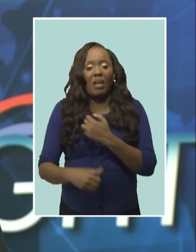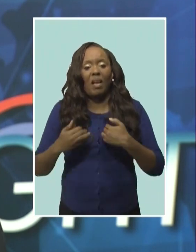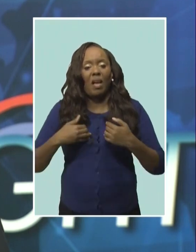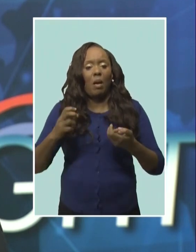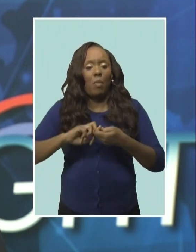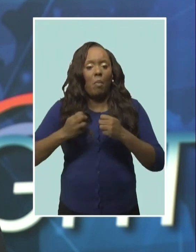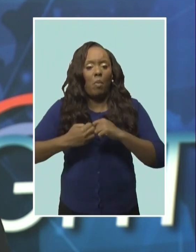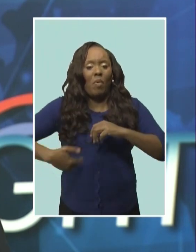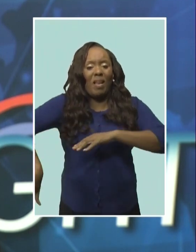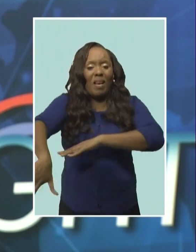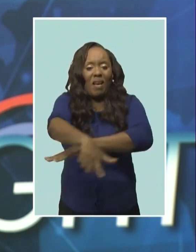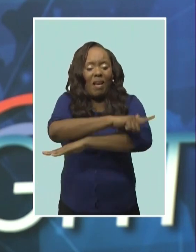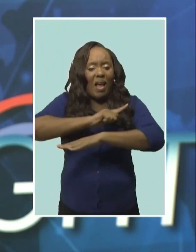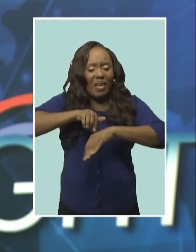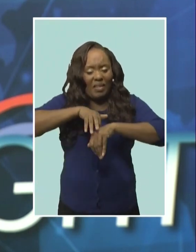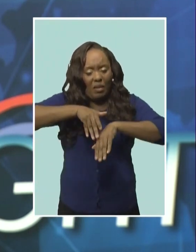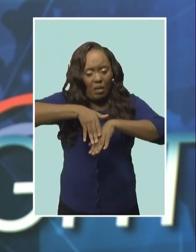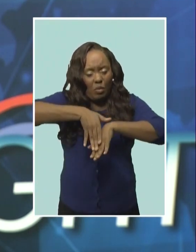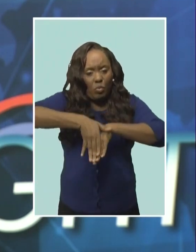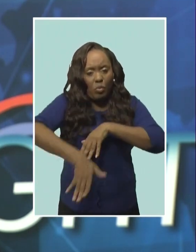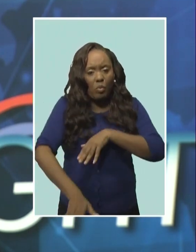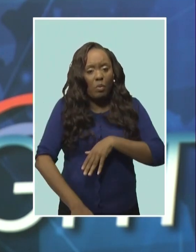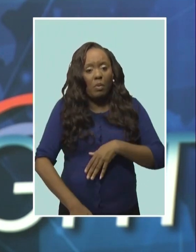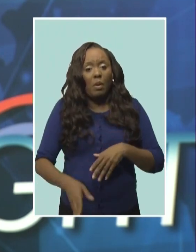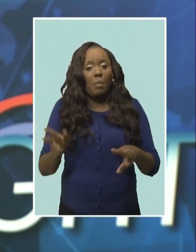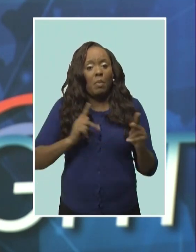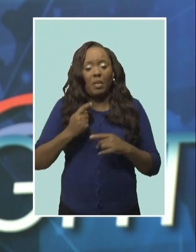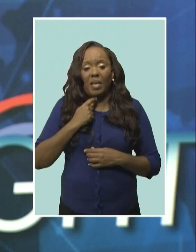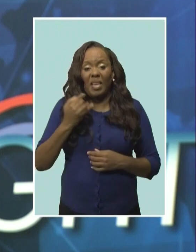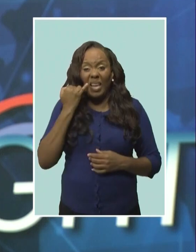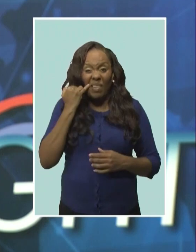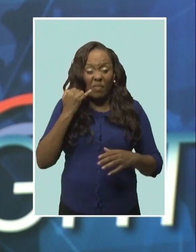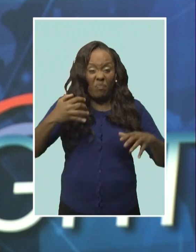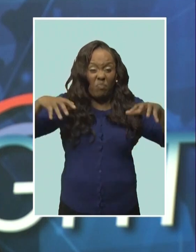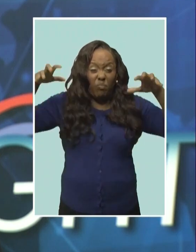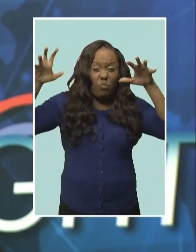for residents. They fear that if the heavy rains continue,